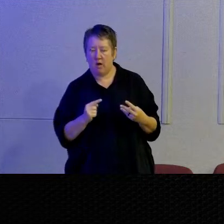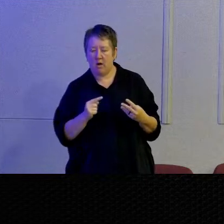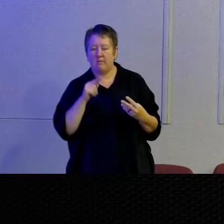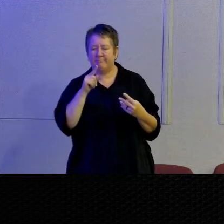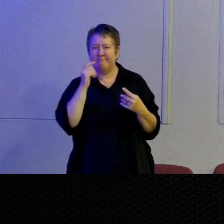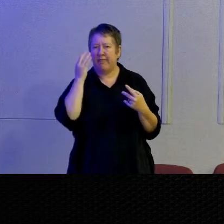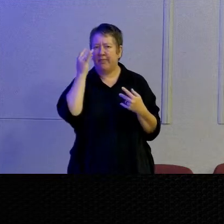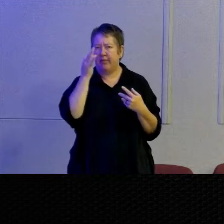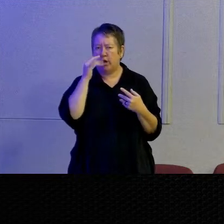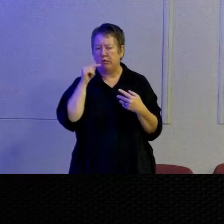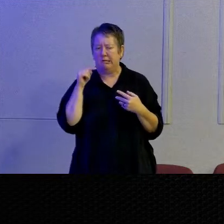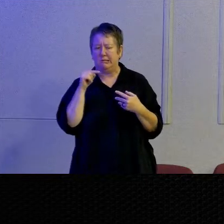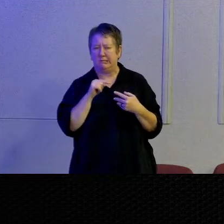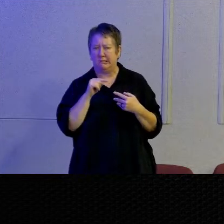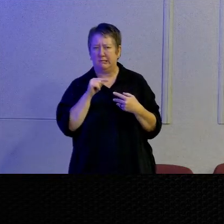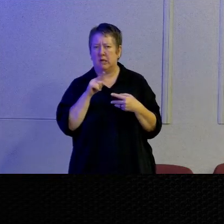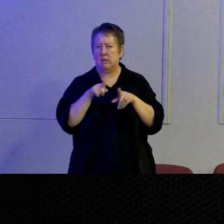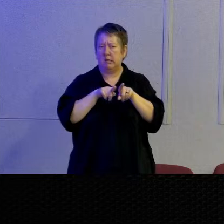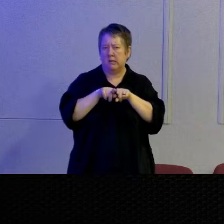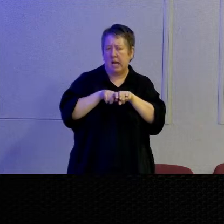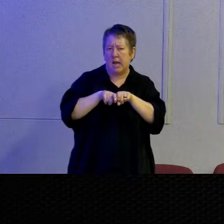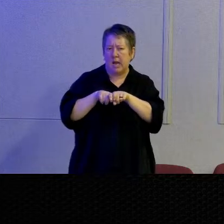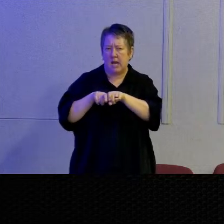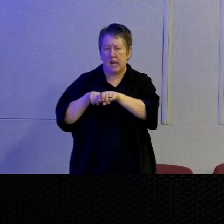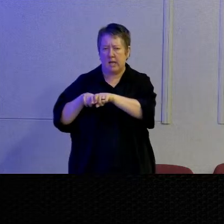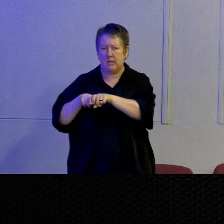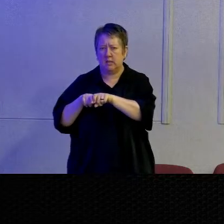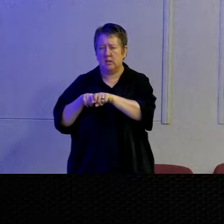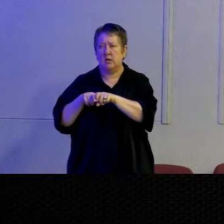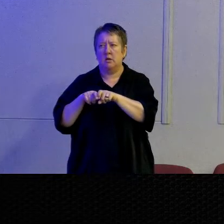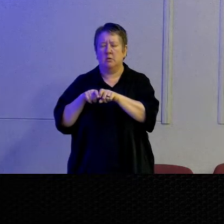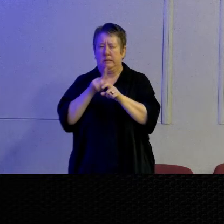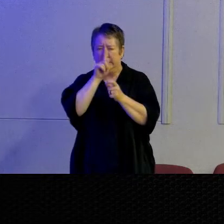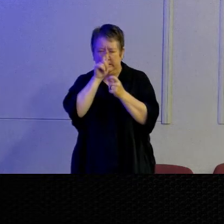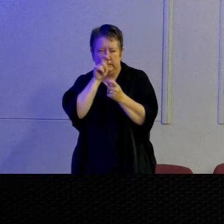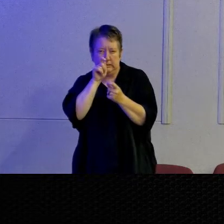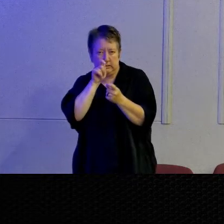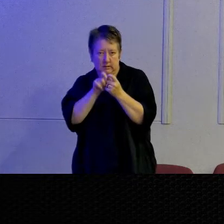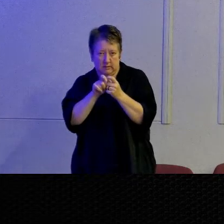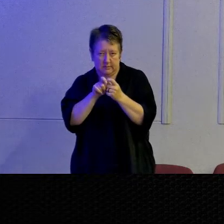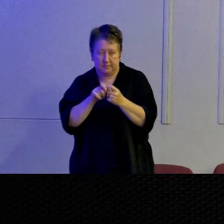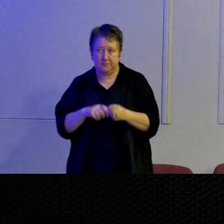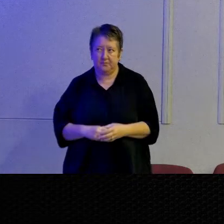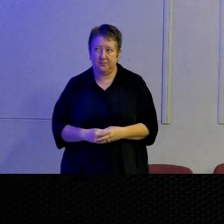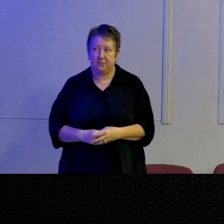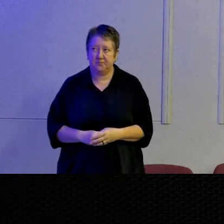theory, and testing it with ever higher precision.